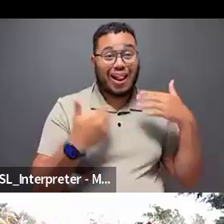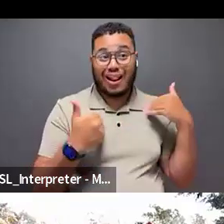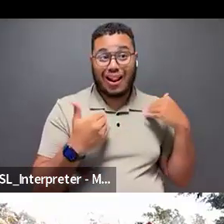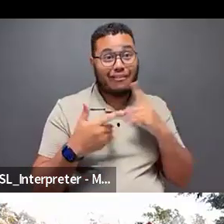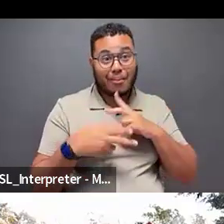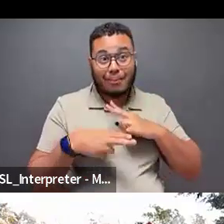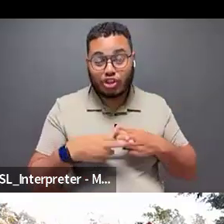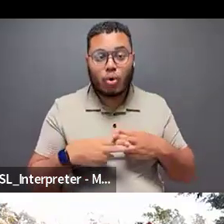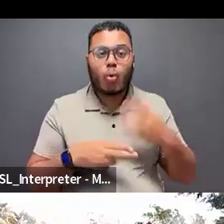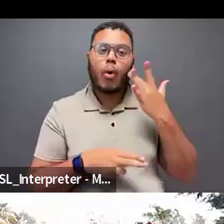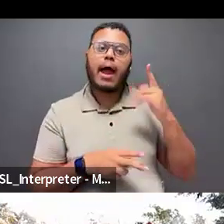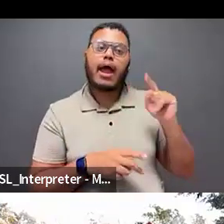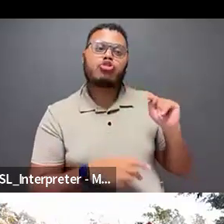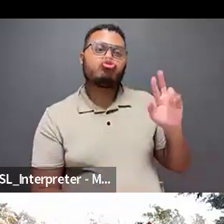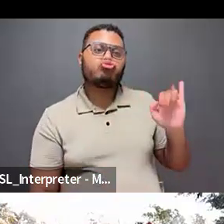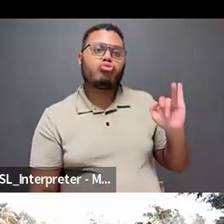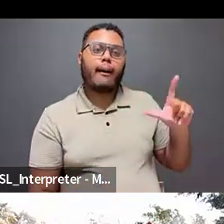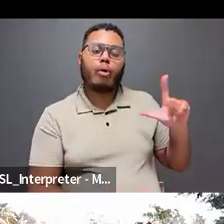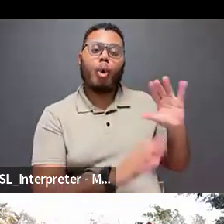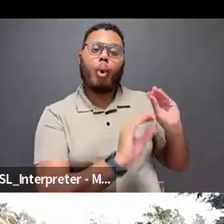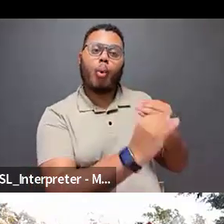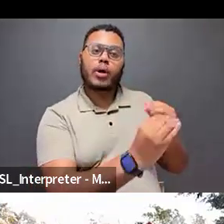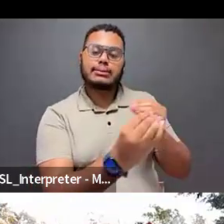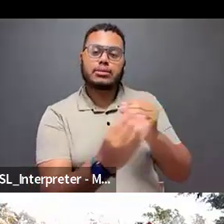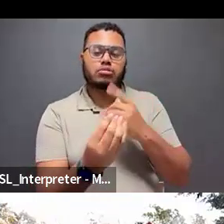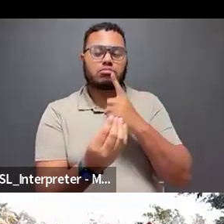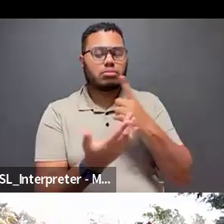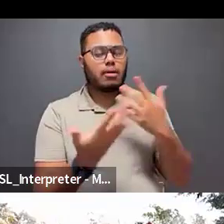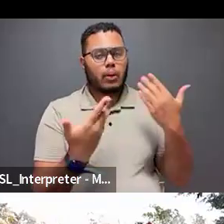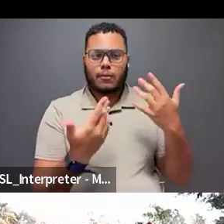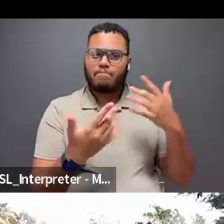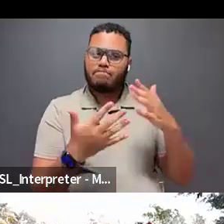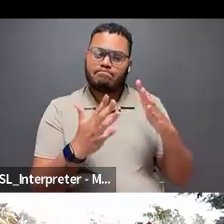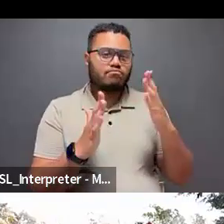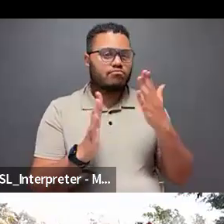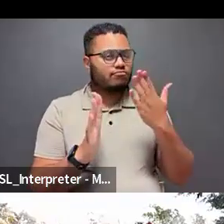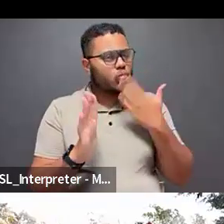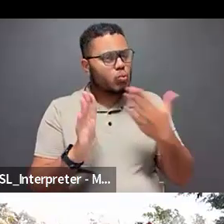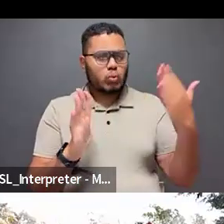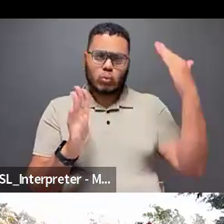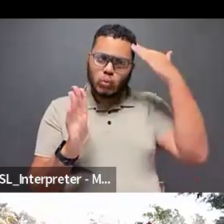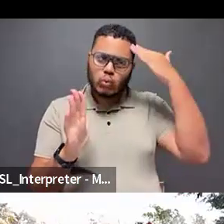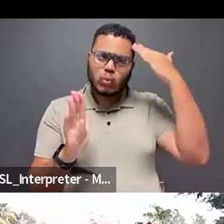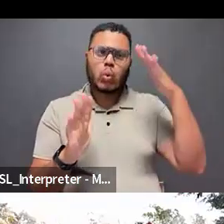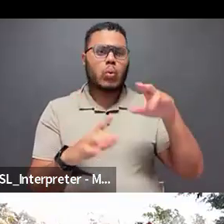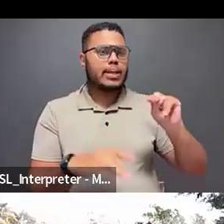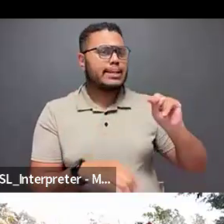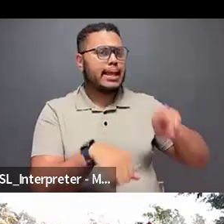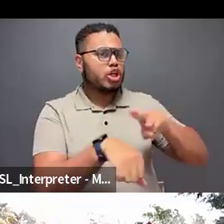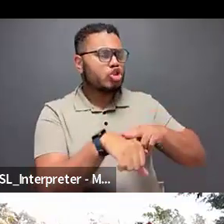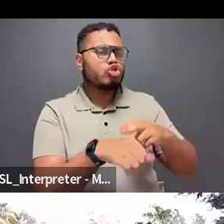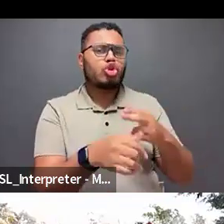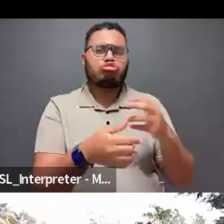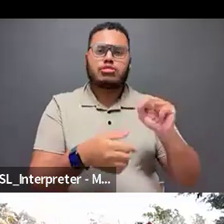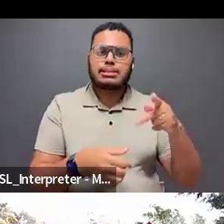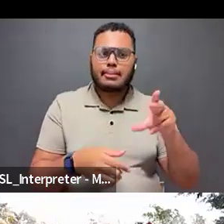because I think tribal organizations, are very familiar with natural spaces and how to get people to reconnect,